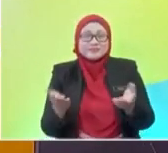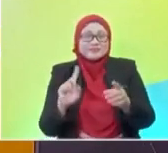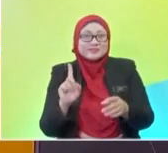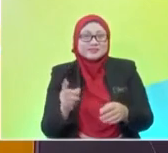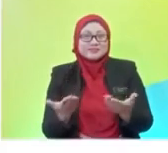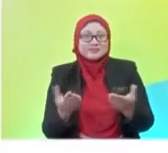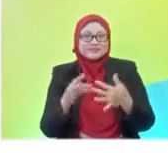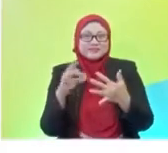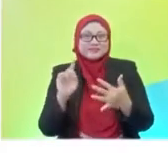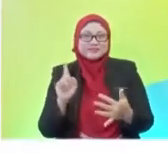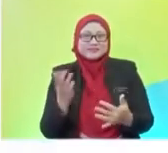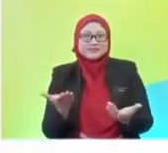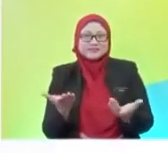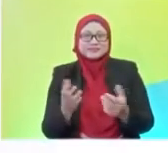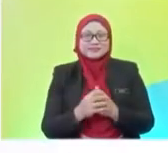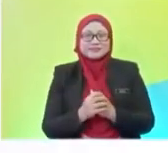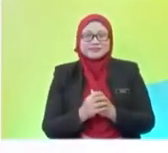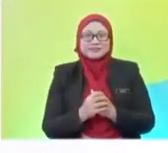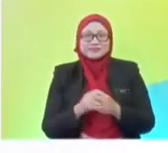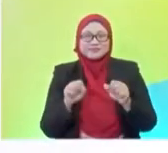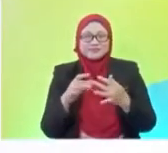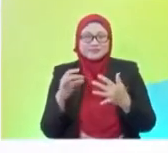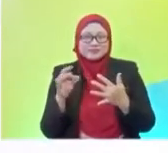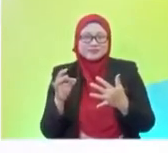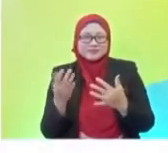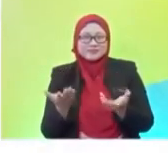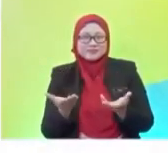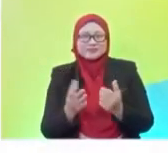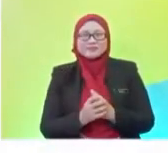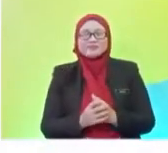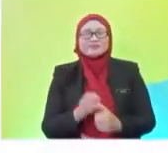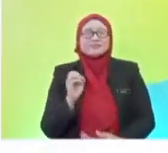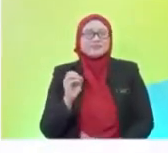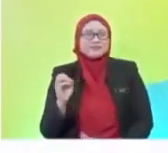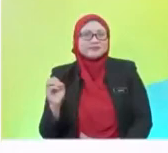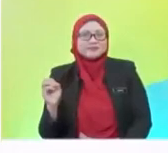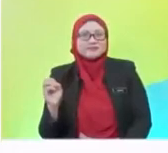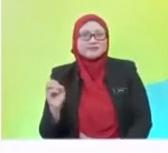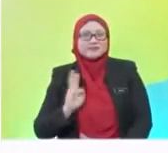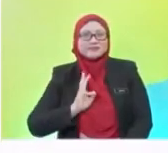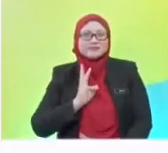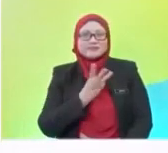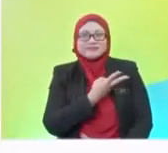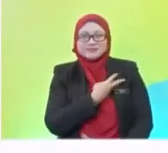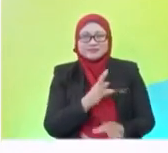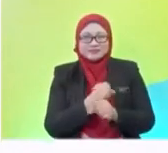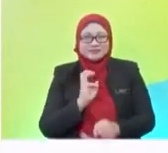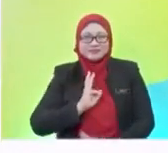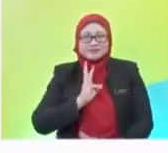choose this? Okay, let's choose this. What is this, teacher? Oh! Oh, it's we. We!